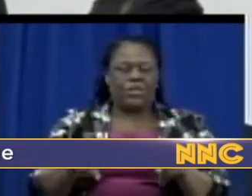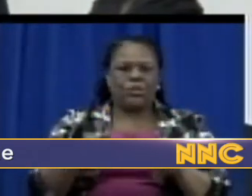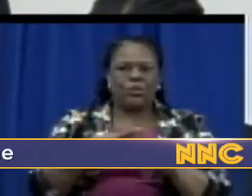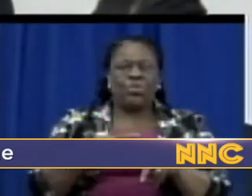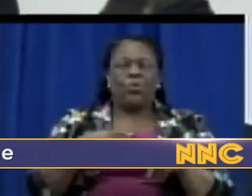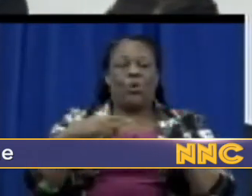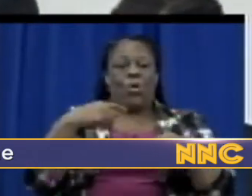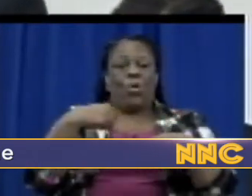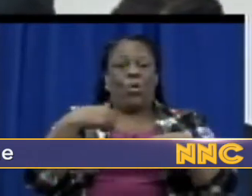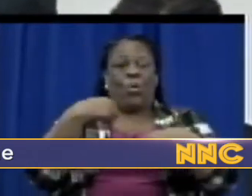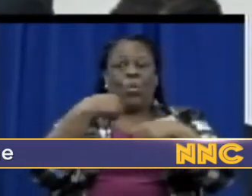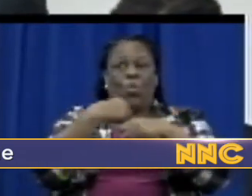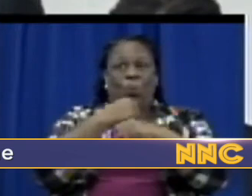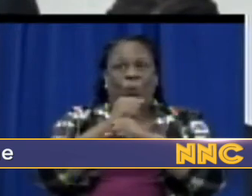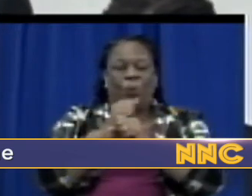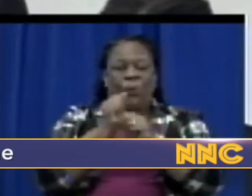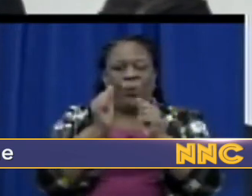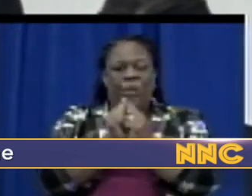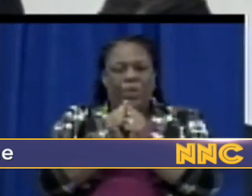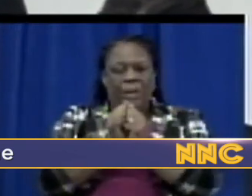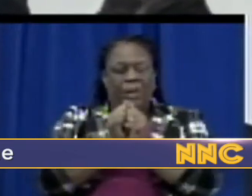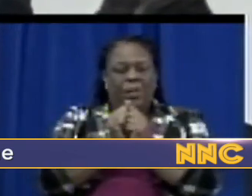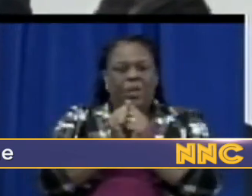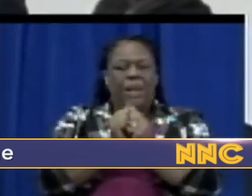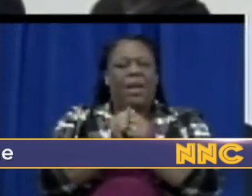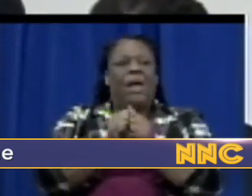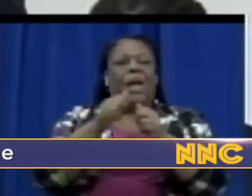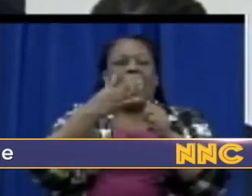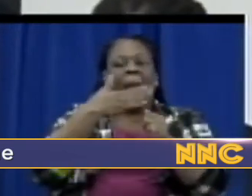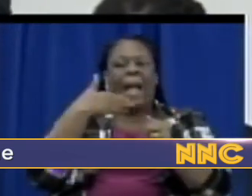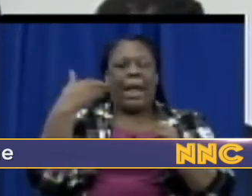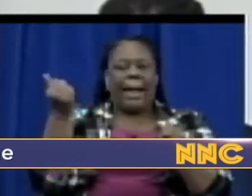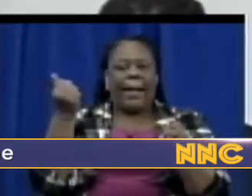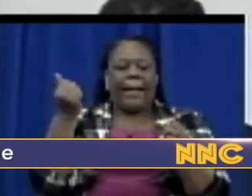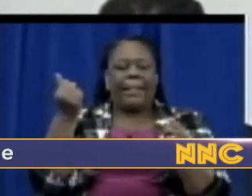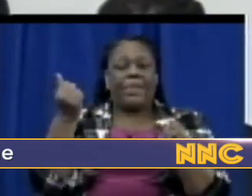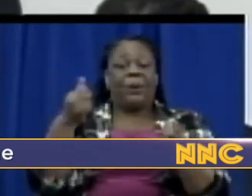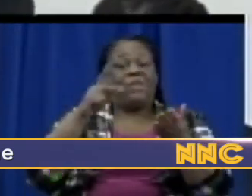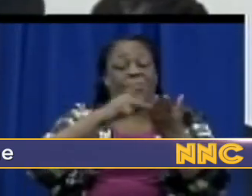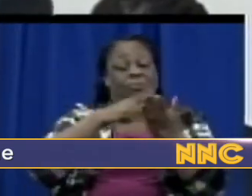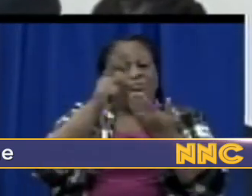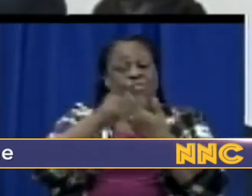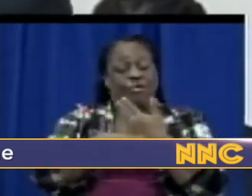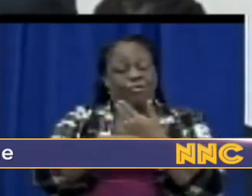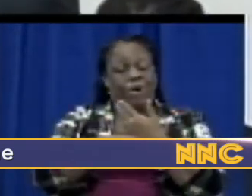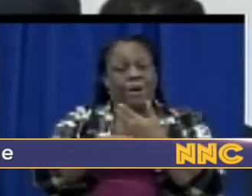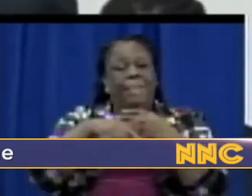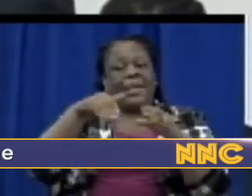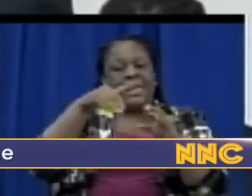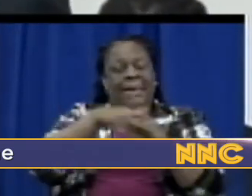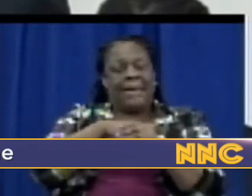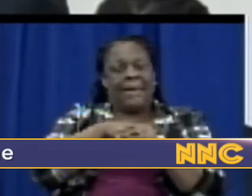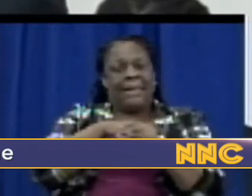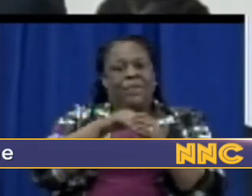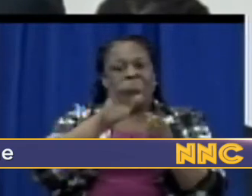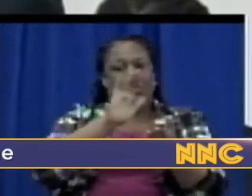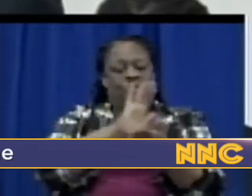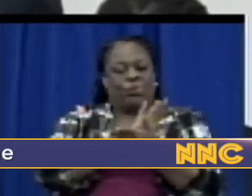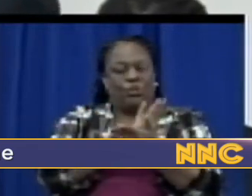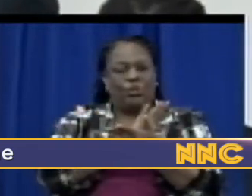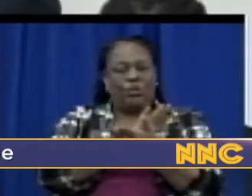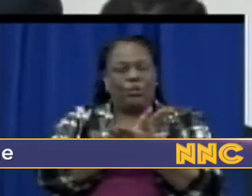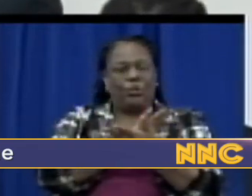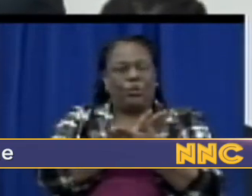spearhead a comprehensive financial education and saving program for our people, our young people,